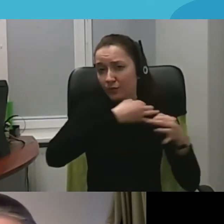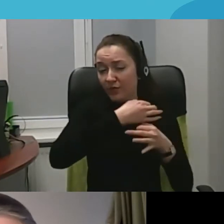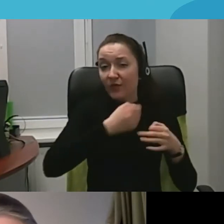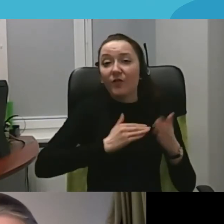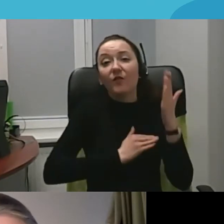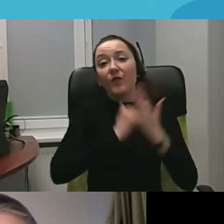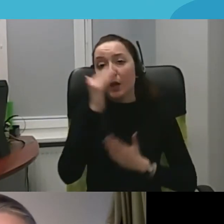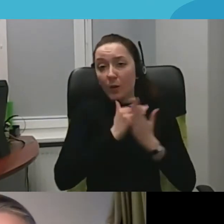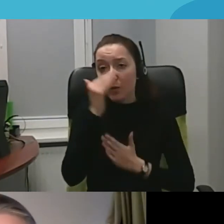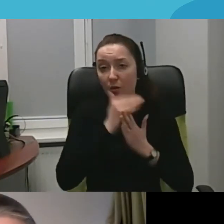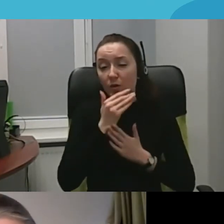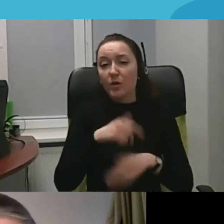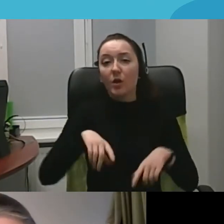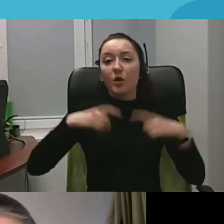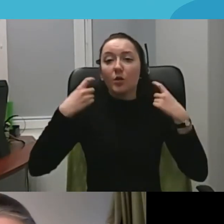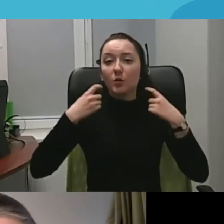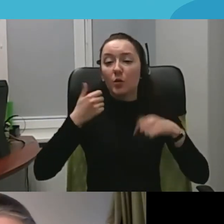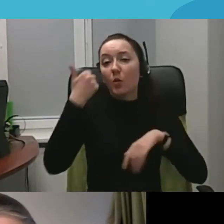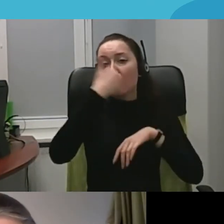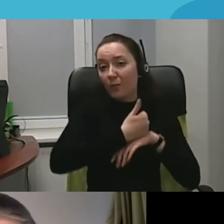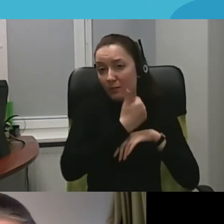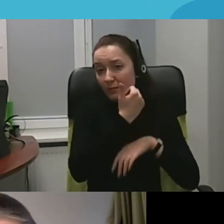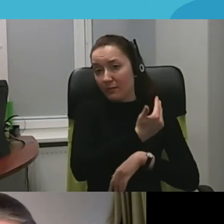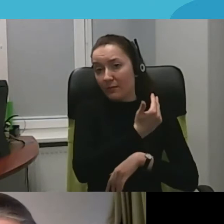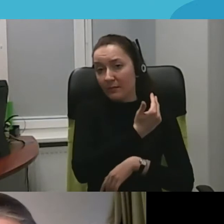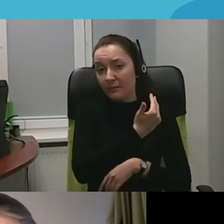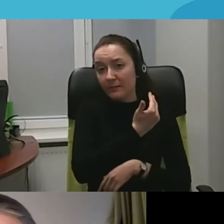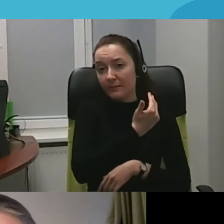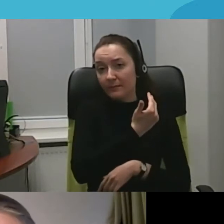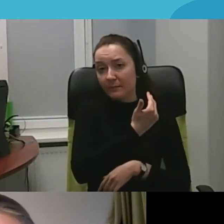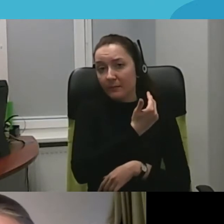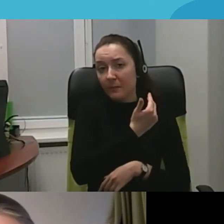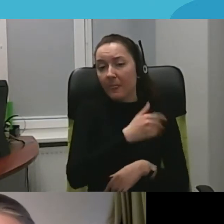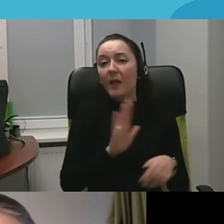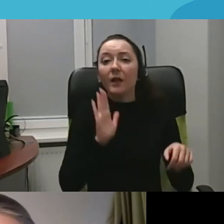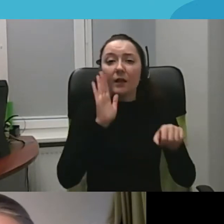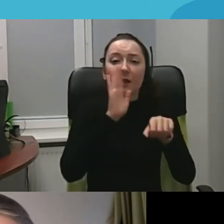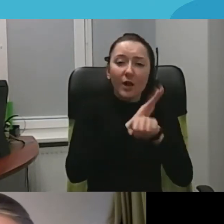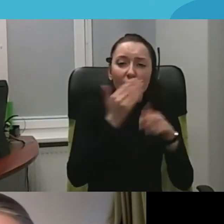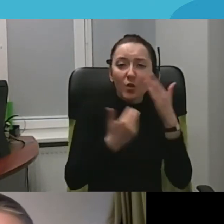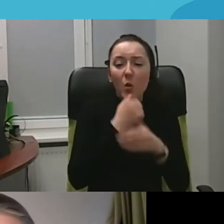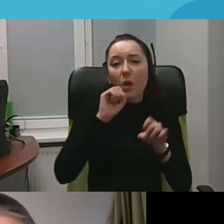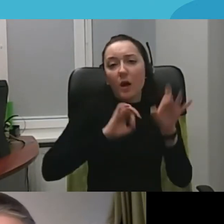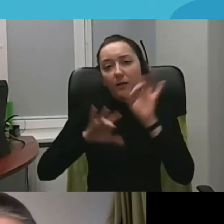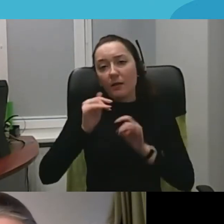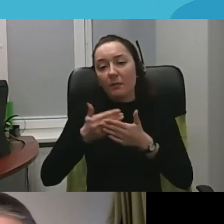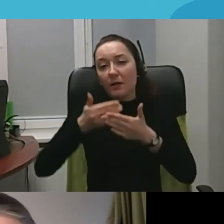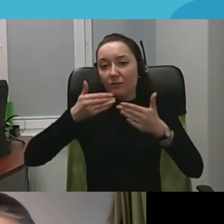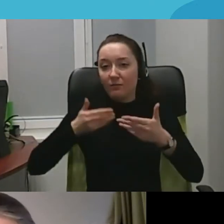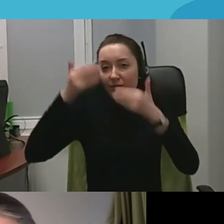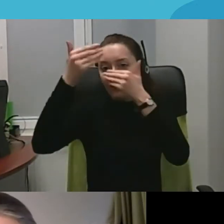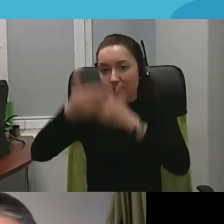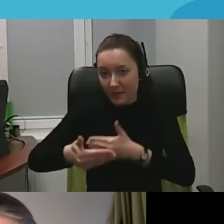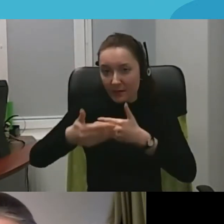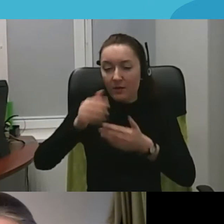with drafting a report due to the next session in March. And meanwhile, she presented an oral update